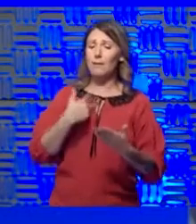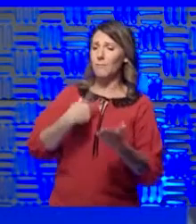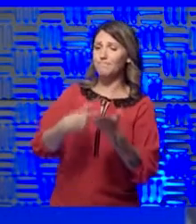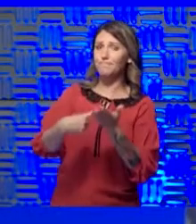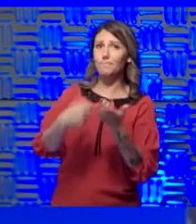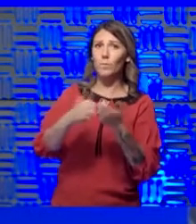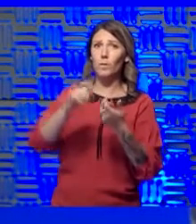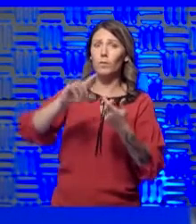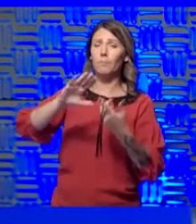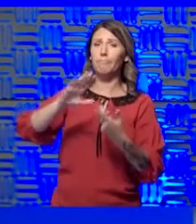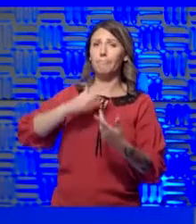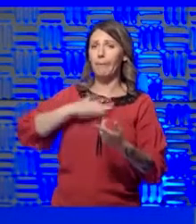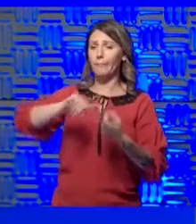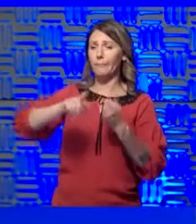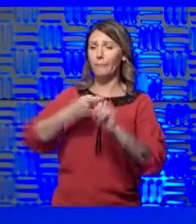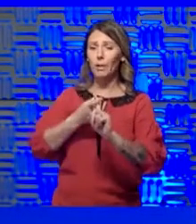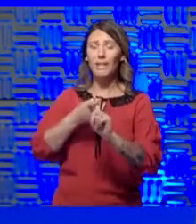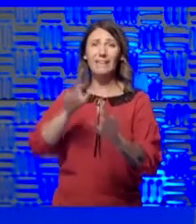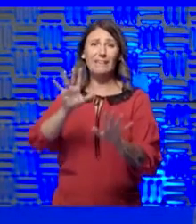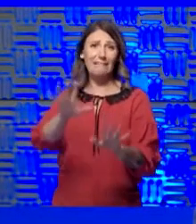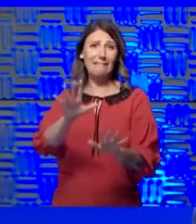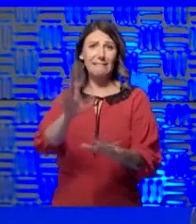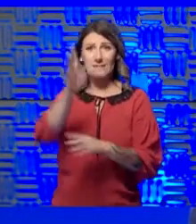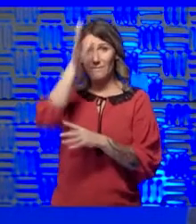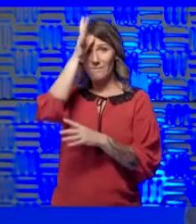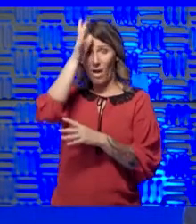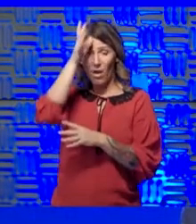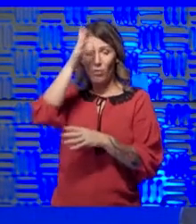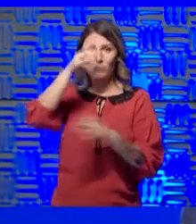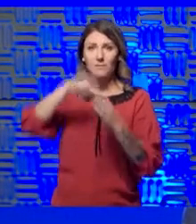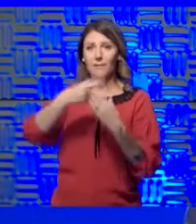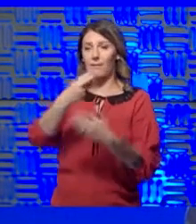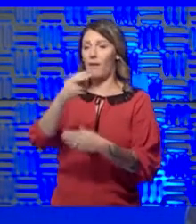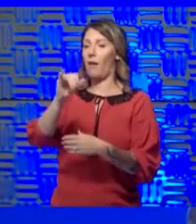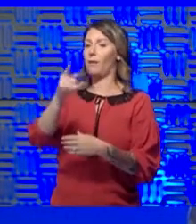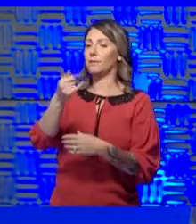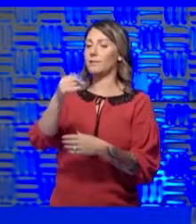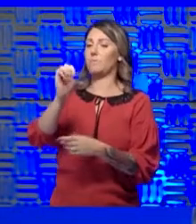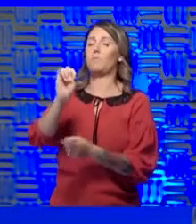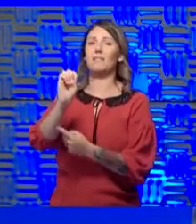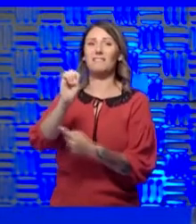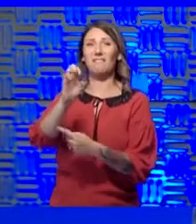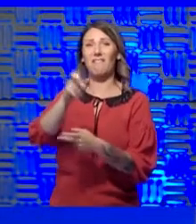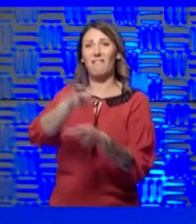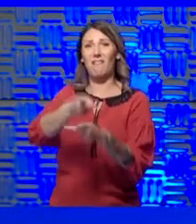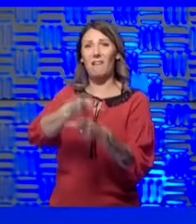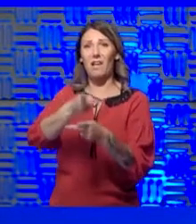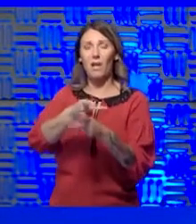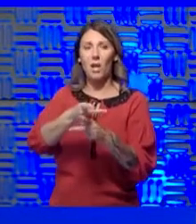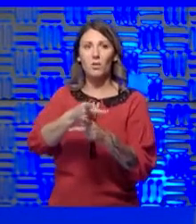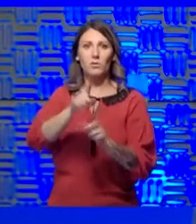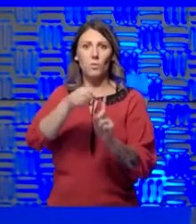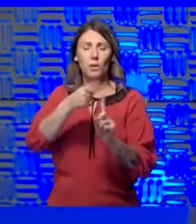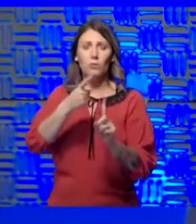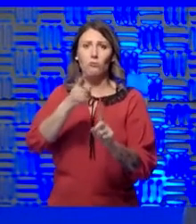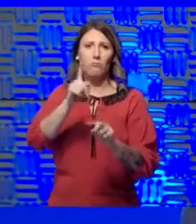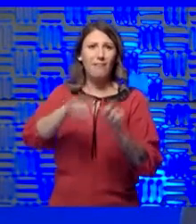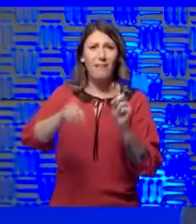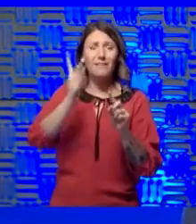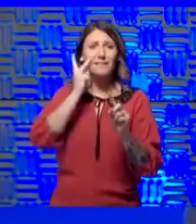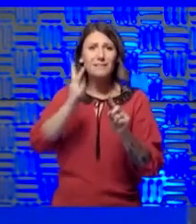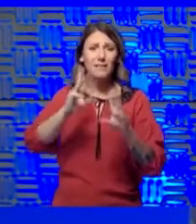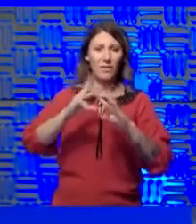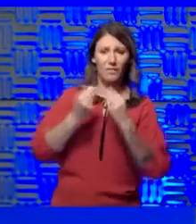the father is in hospice care, and that's very difficult. So dealing with family and friends when you can't see them on a regular basis is